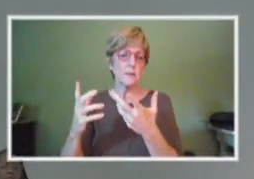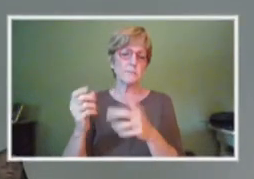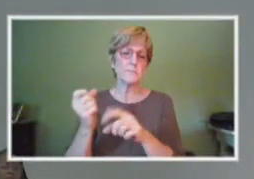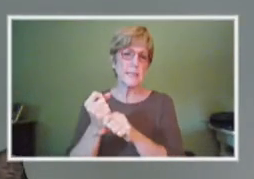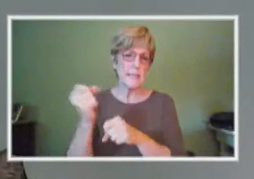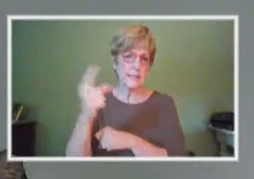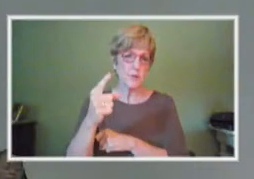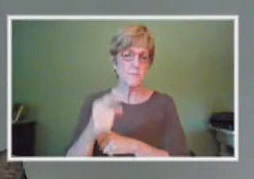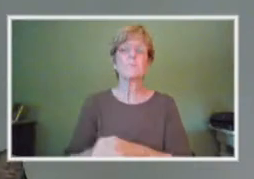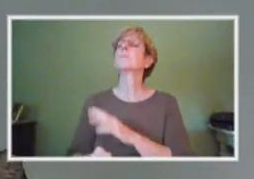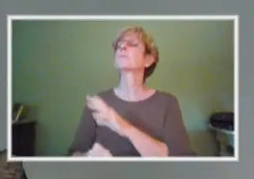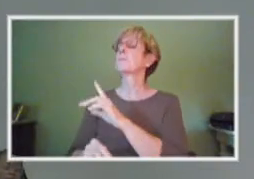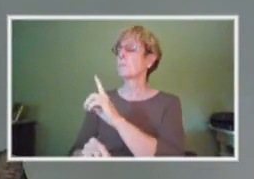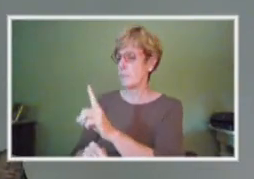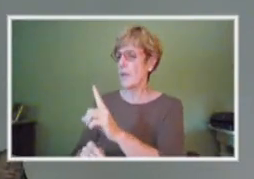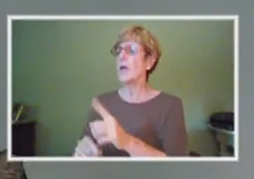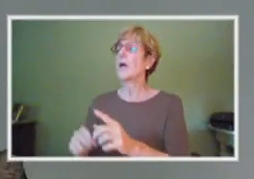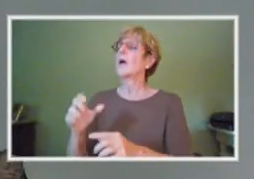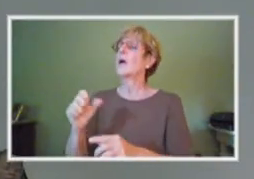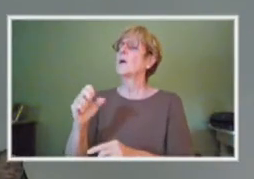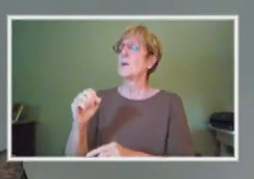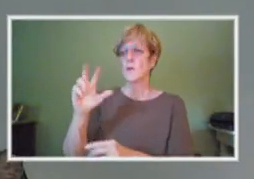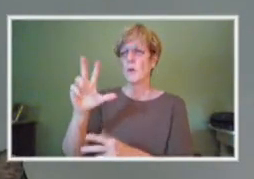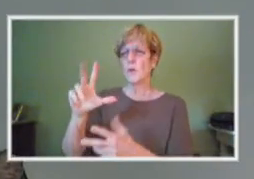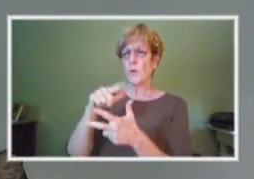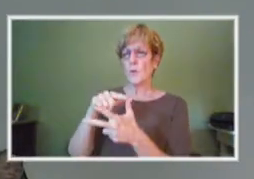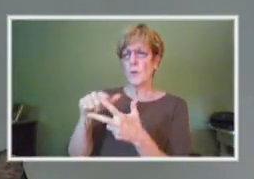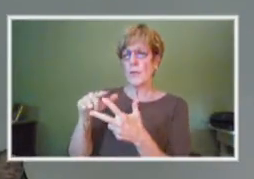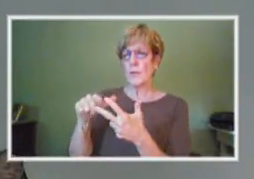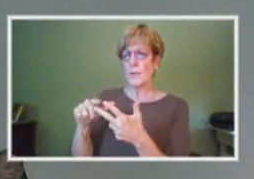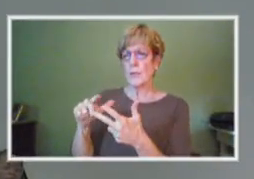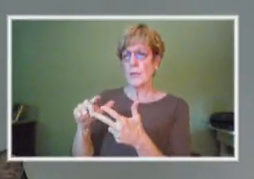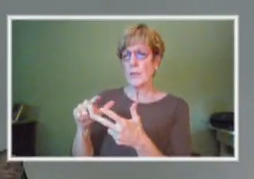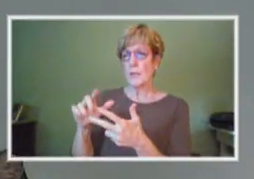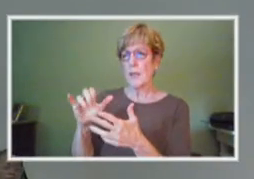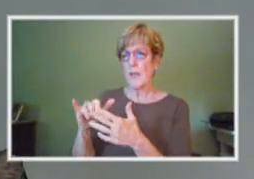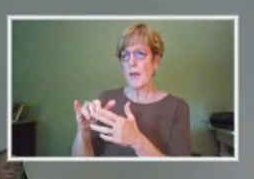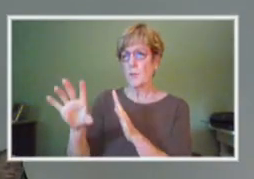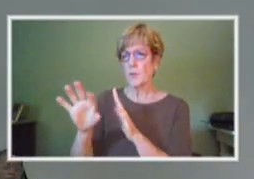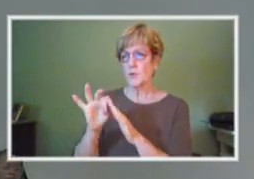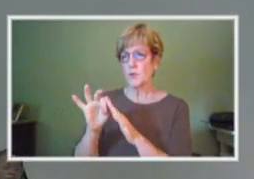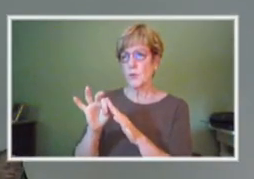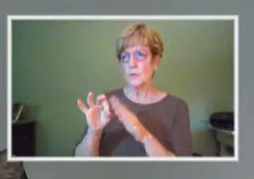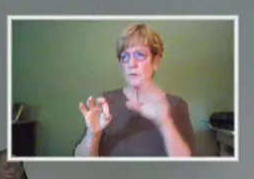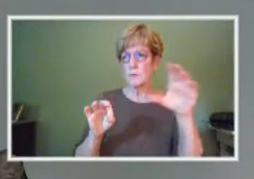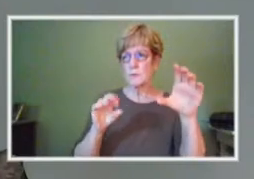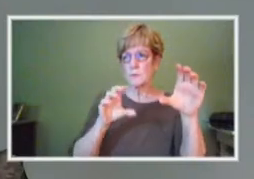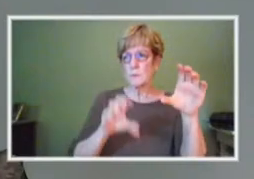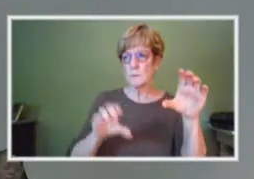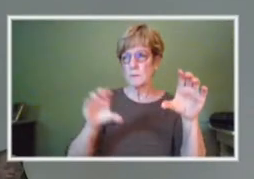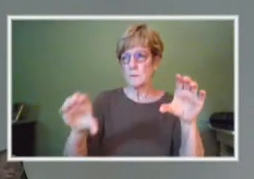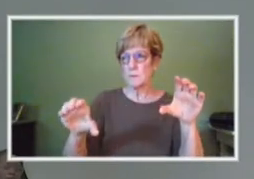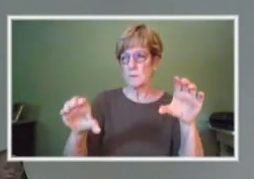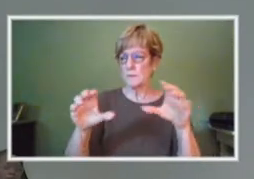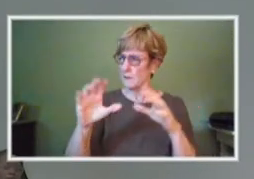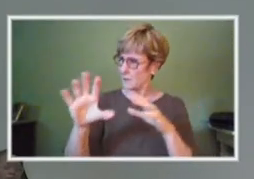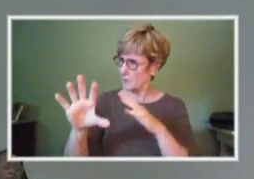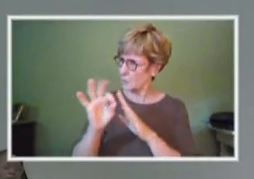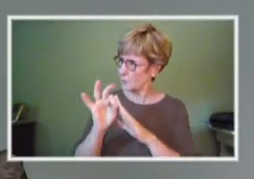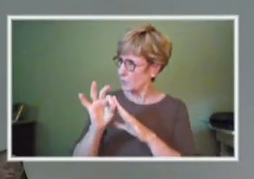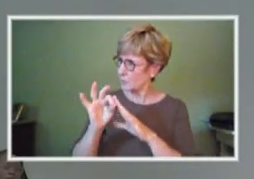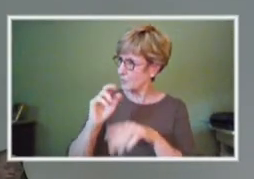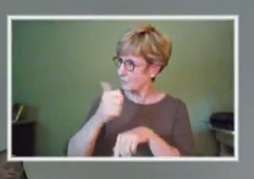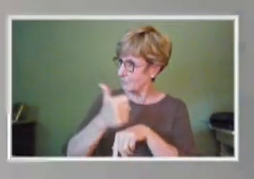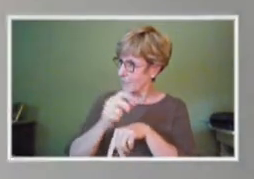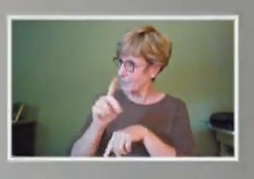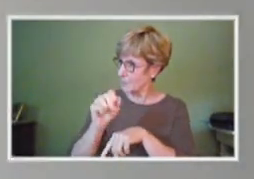question is the three areas or the additional areas that were chosen, were those chosen based on data? Yes,